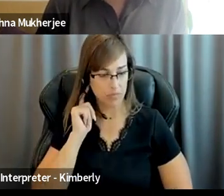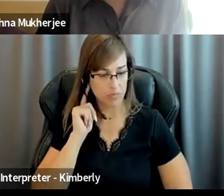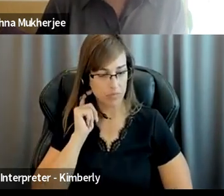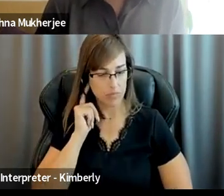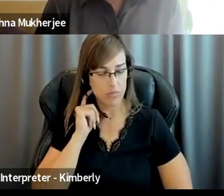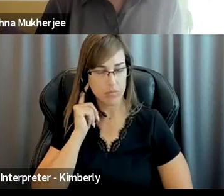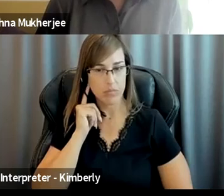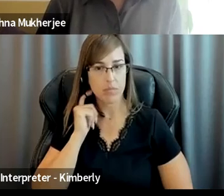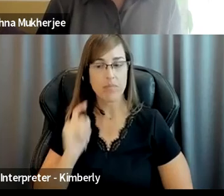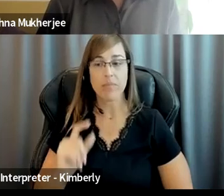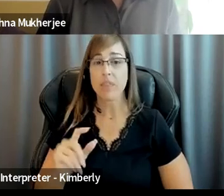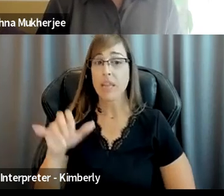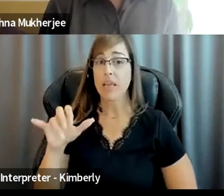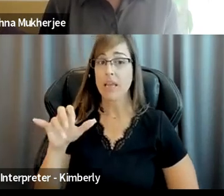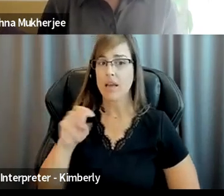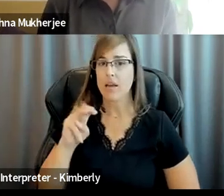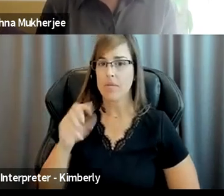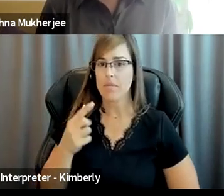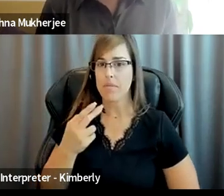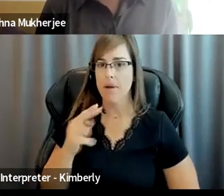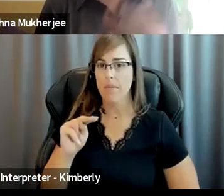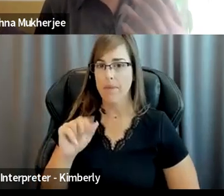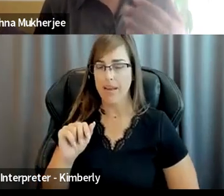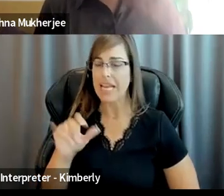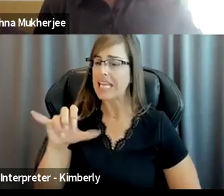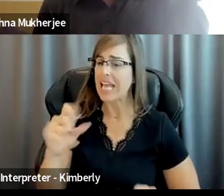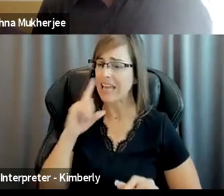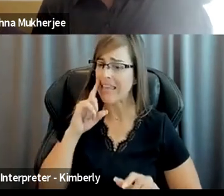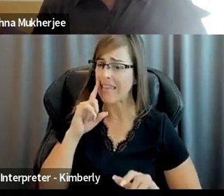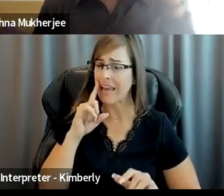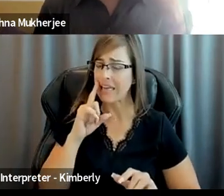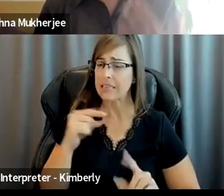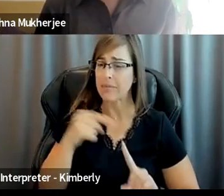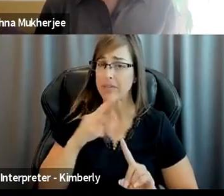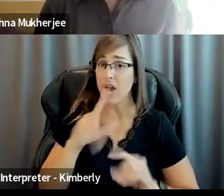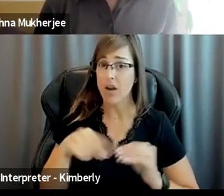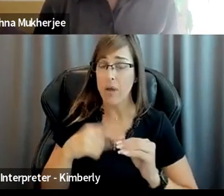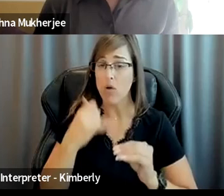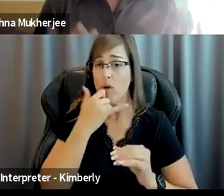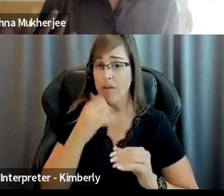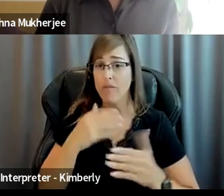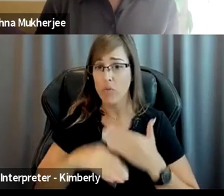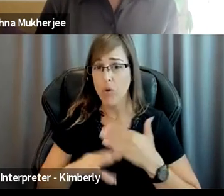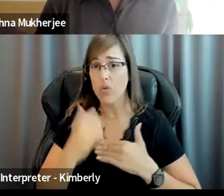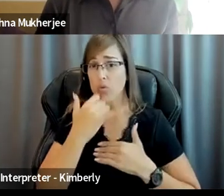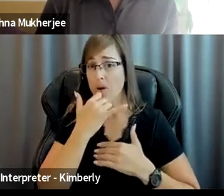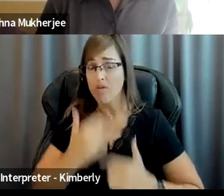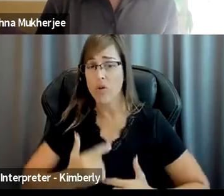Yeah, and I think, you know, specifically talking around like wrongful birth and wrongful life cases,